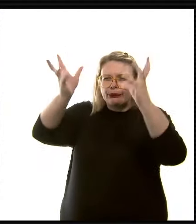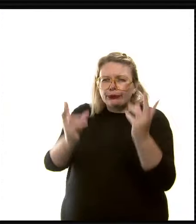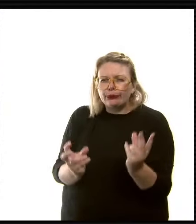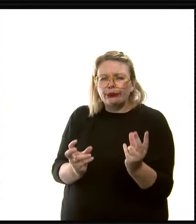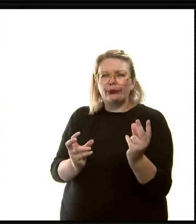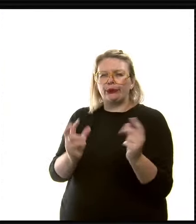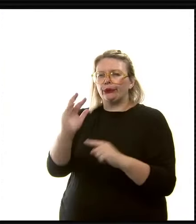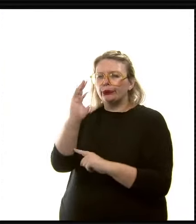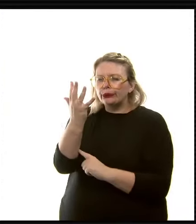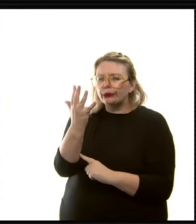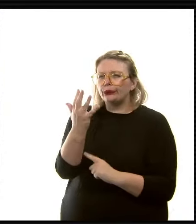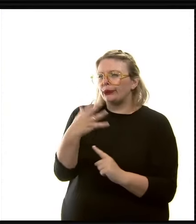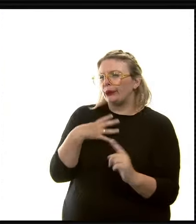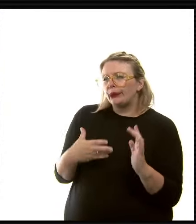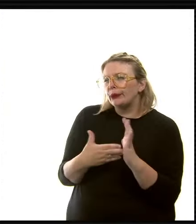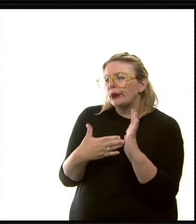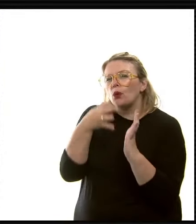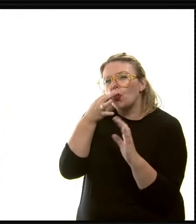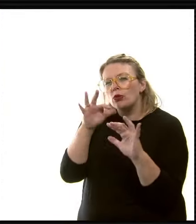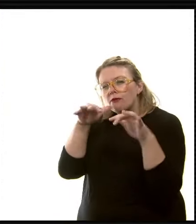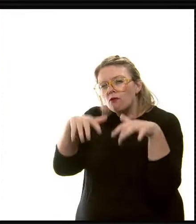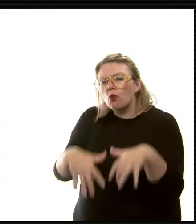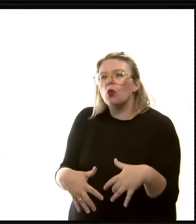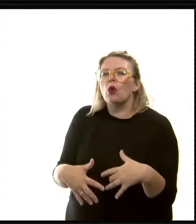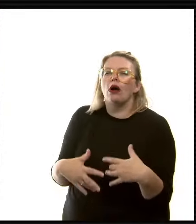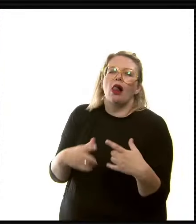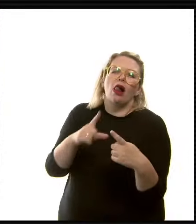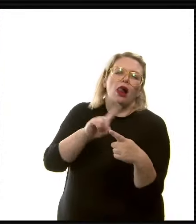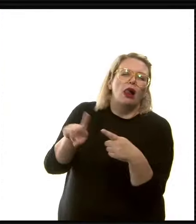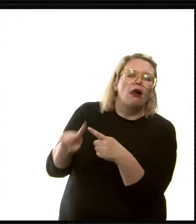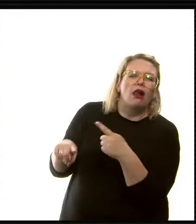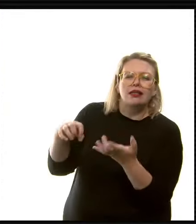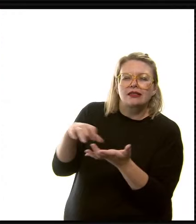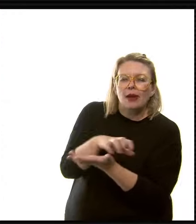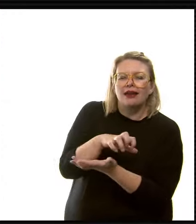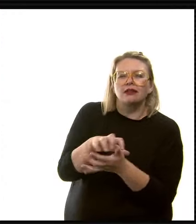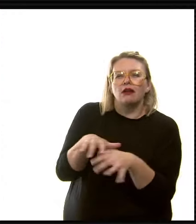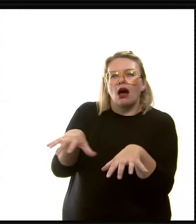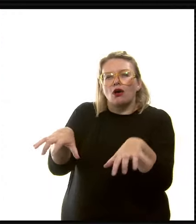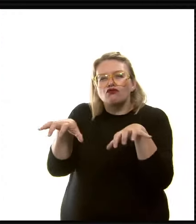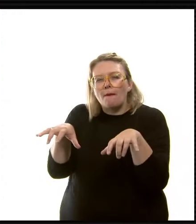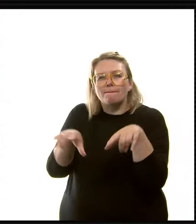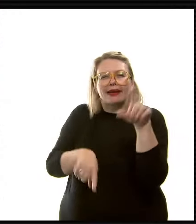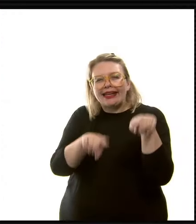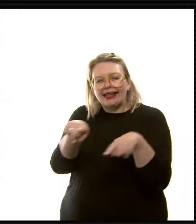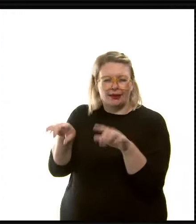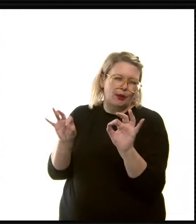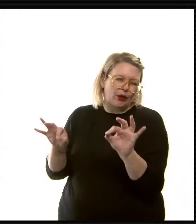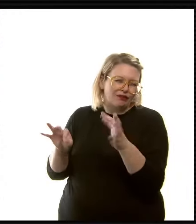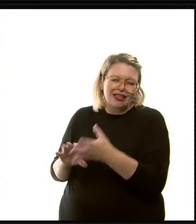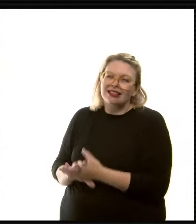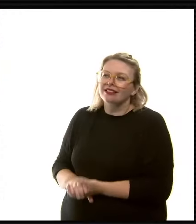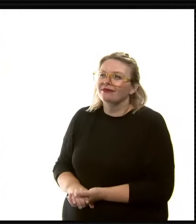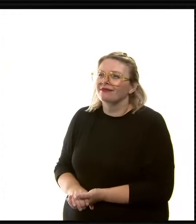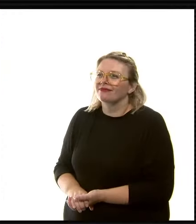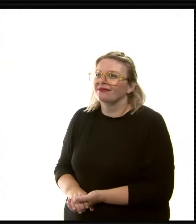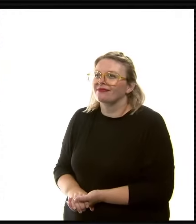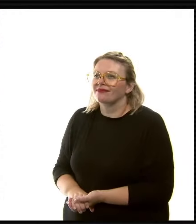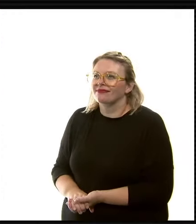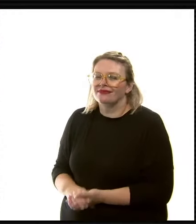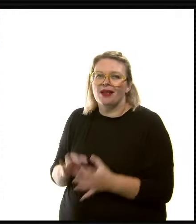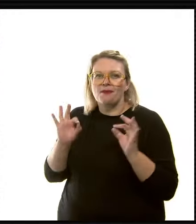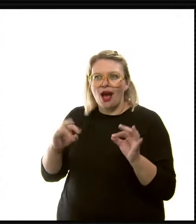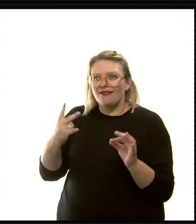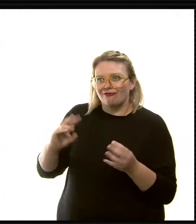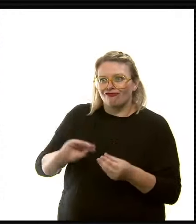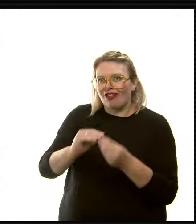pieces if I want to make like a waterfall. I have spiders, I have zombies. Spiders would be perfect. And I think that's what's important, the creativity